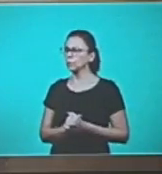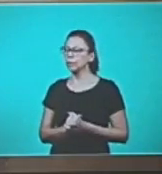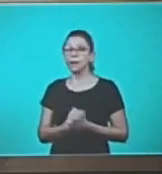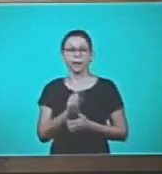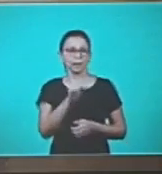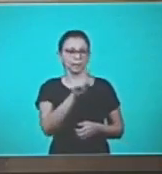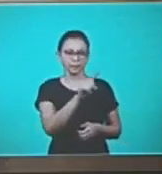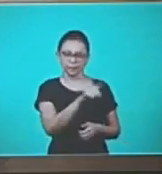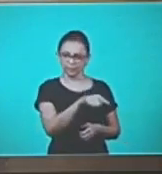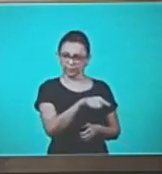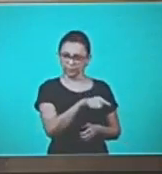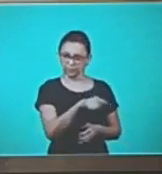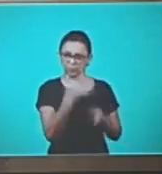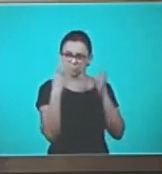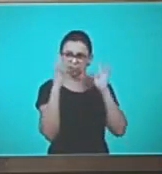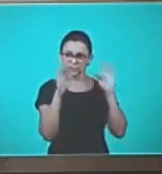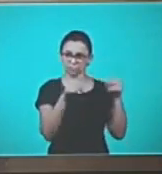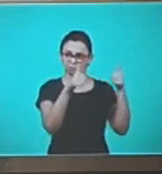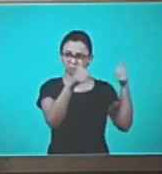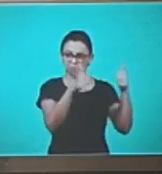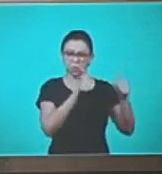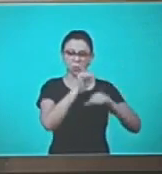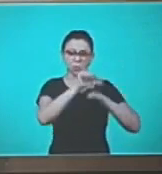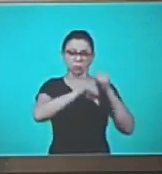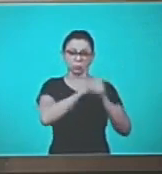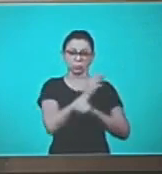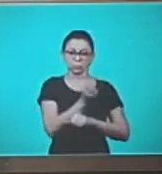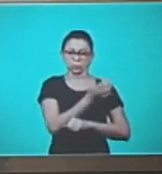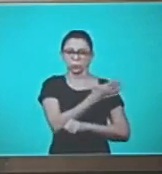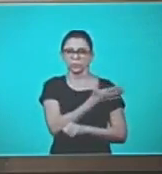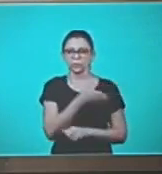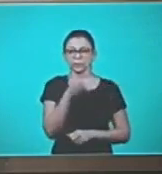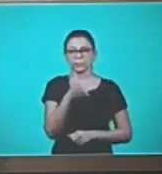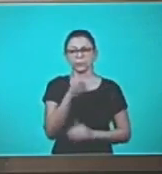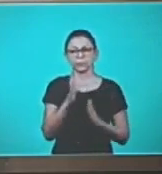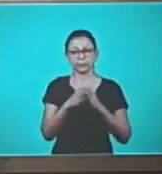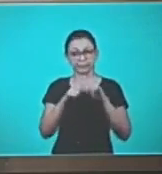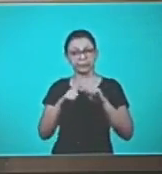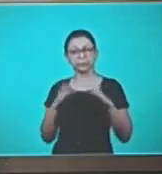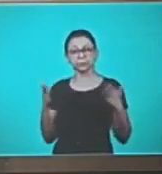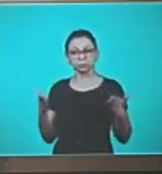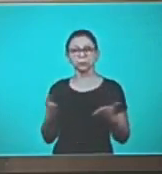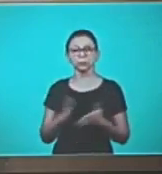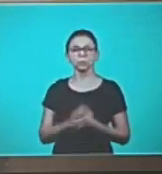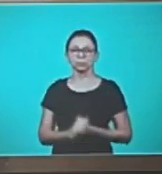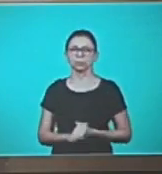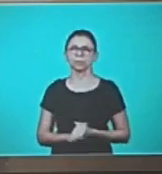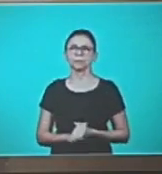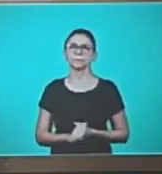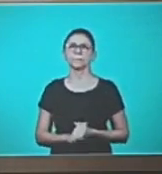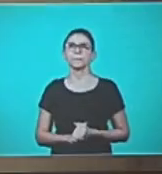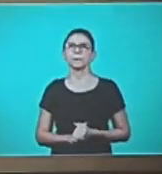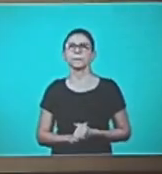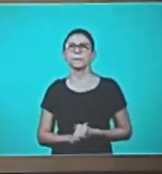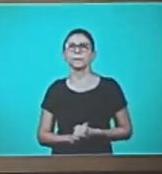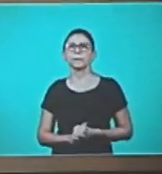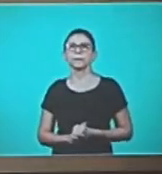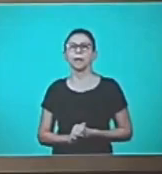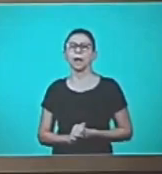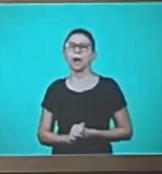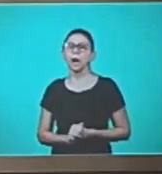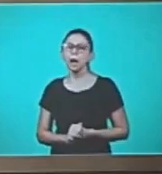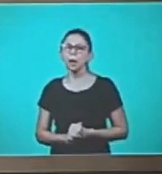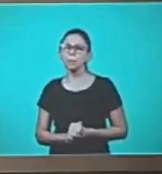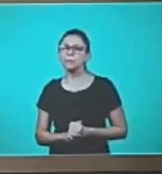Many times the gospel does to it, and it's a new birth, it's an identification. They have a new garment compared to the world. They are